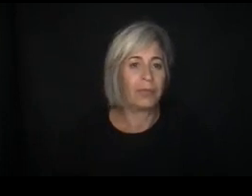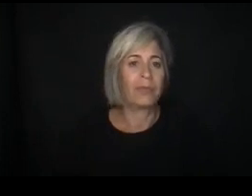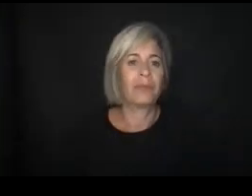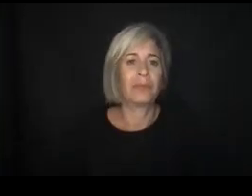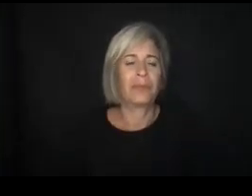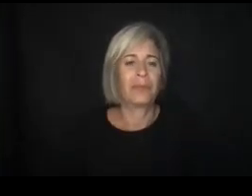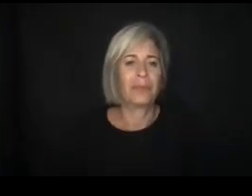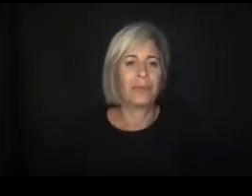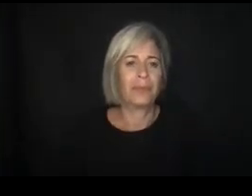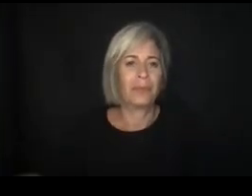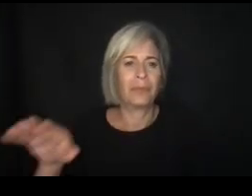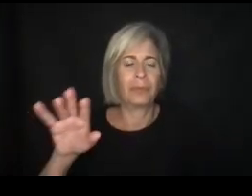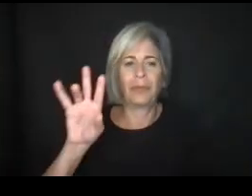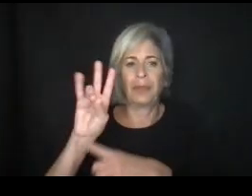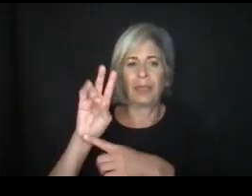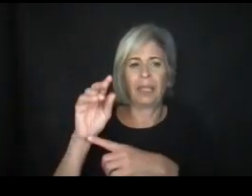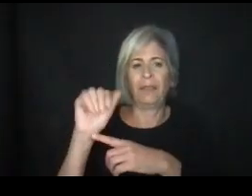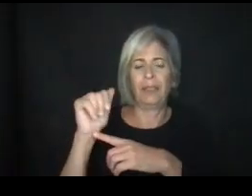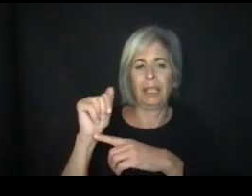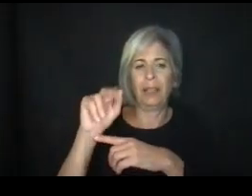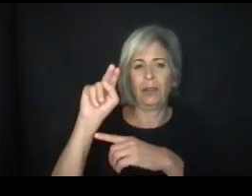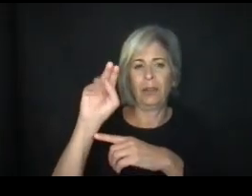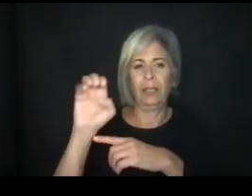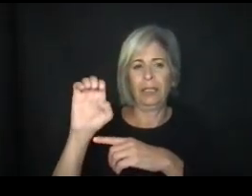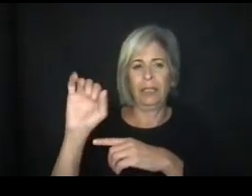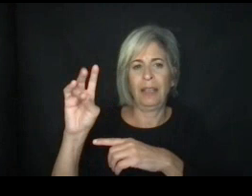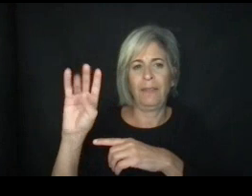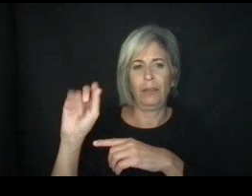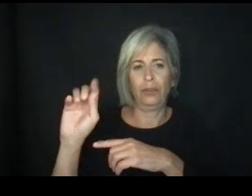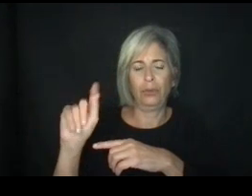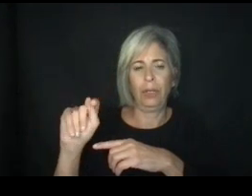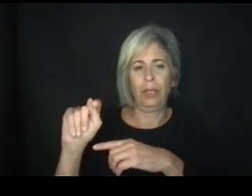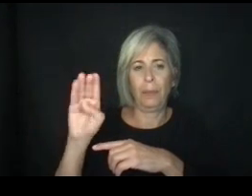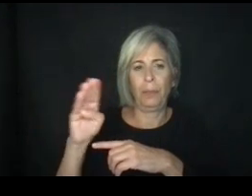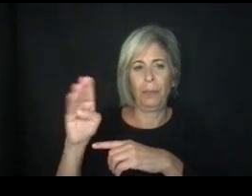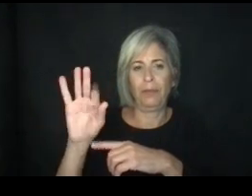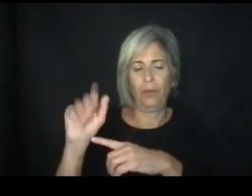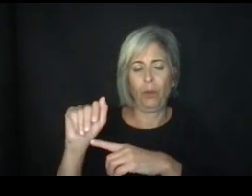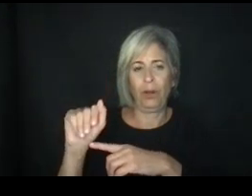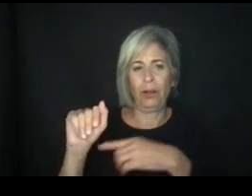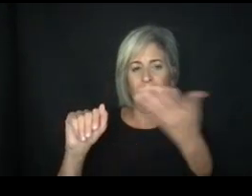Ernest McNolly, 710 Northeast 7th Street, Boynton Beach, Florida. I'd